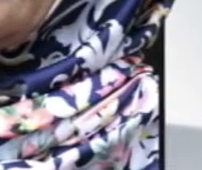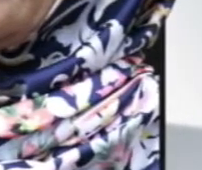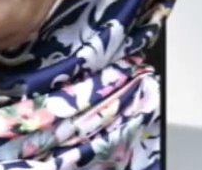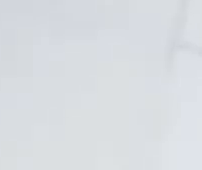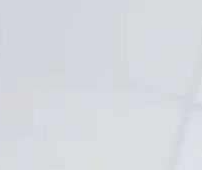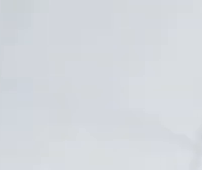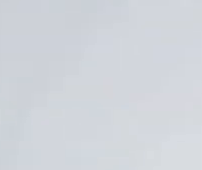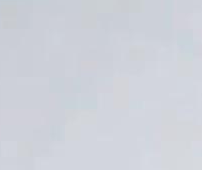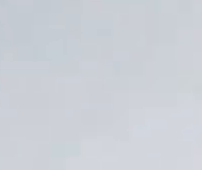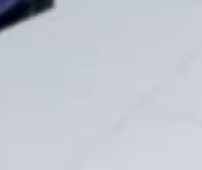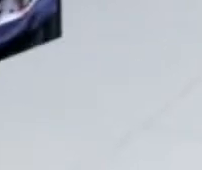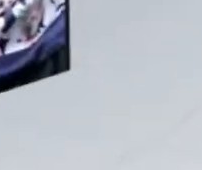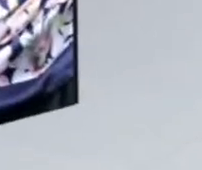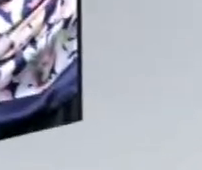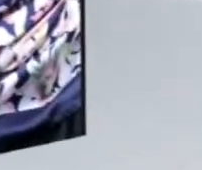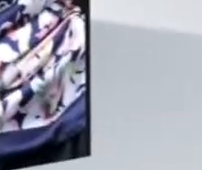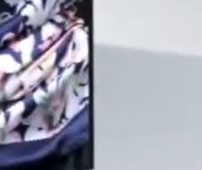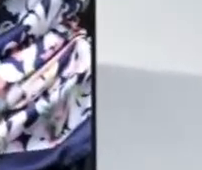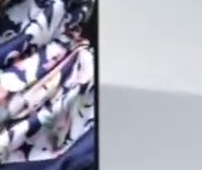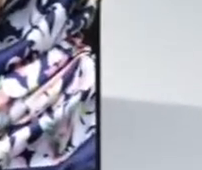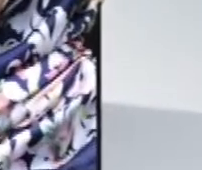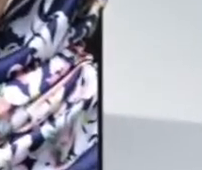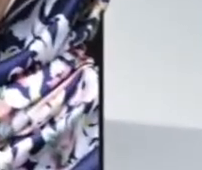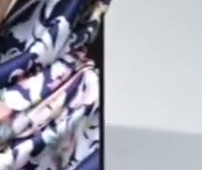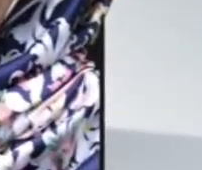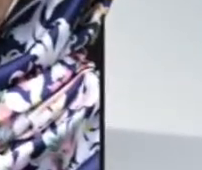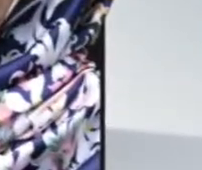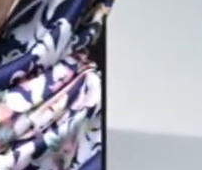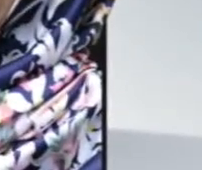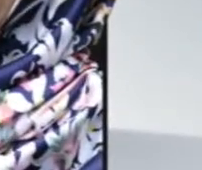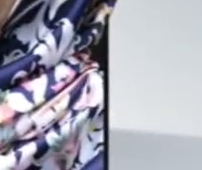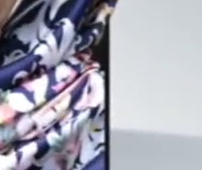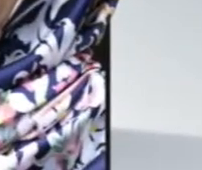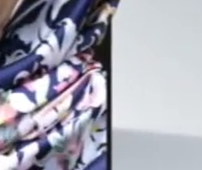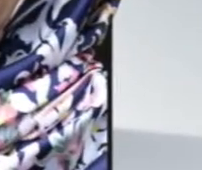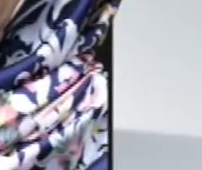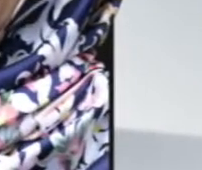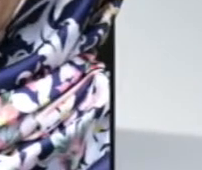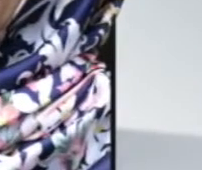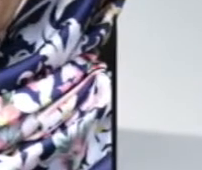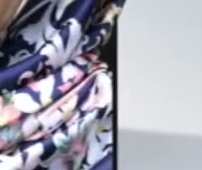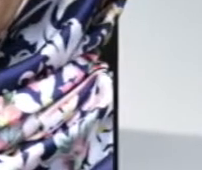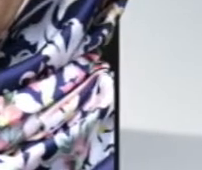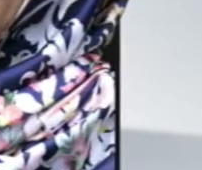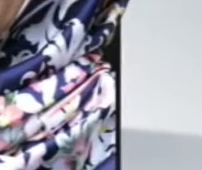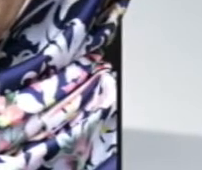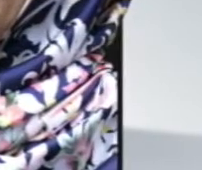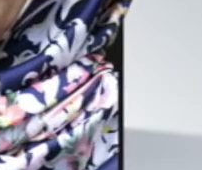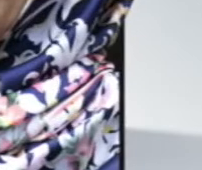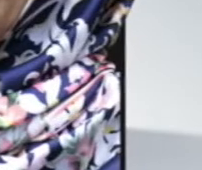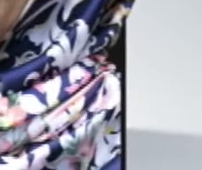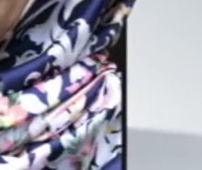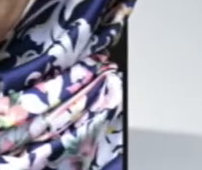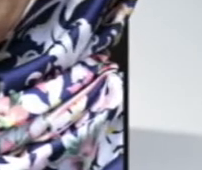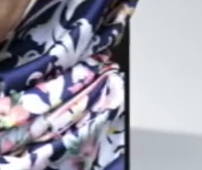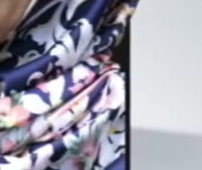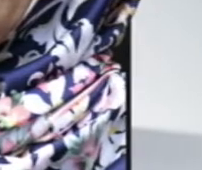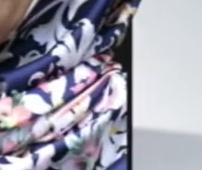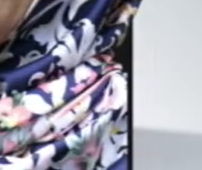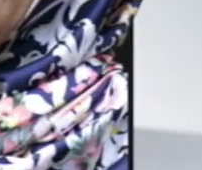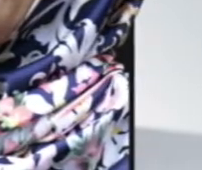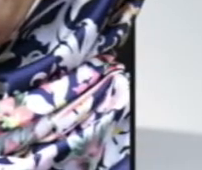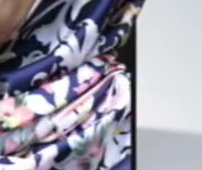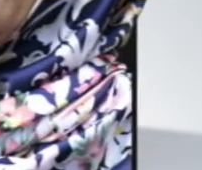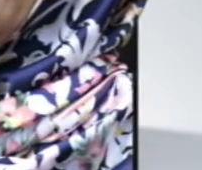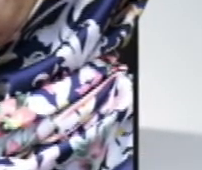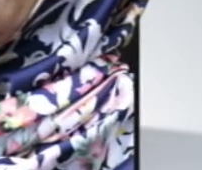they wanted. The party has written to IEBC." Shakila says, and I quote, "I am surprised why the IEBC through